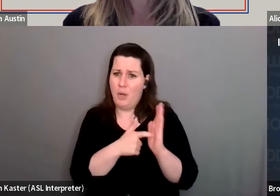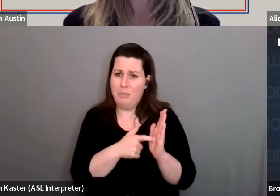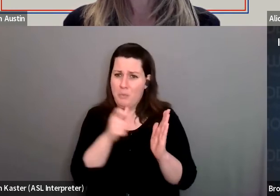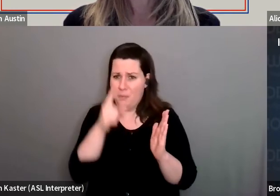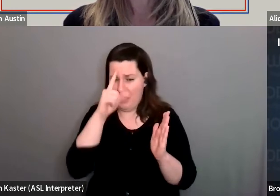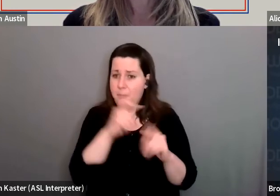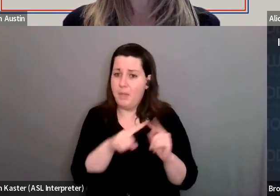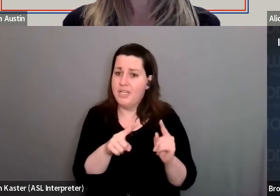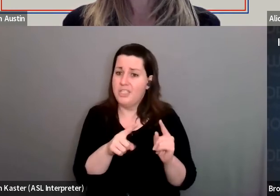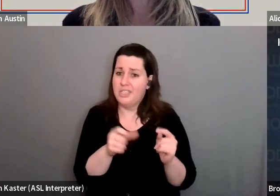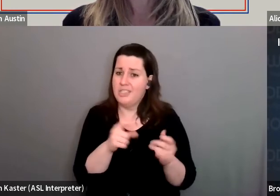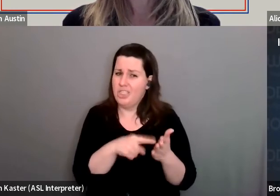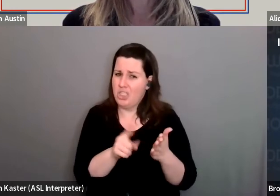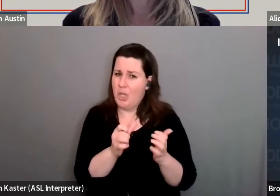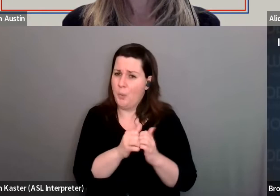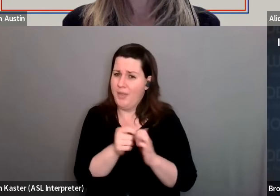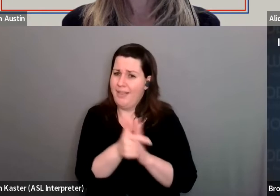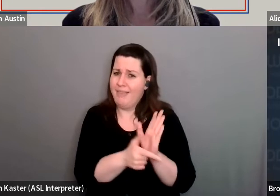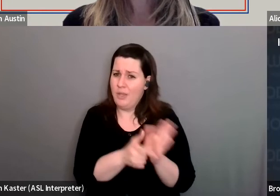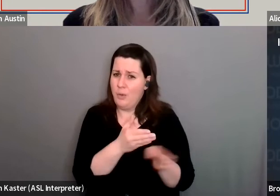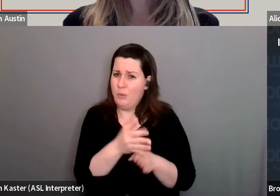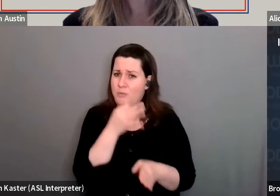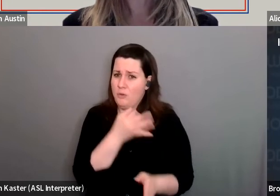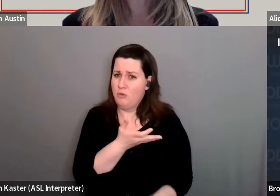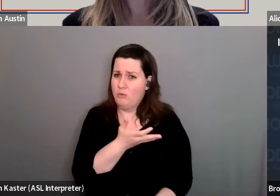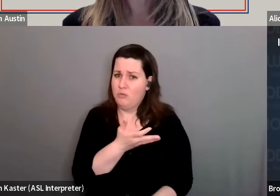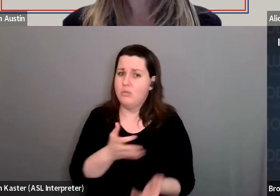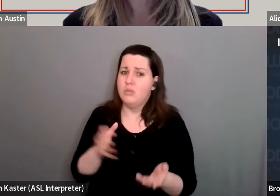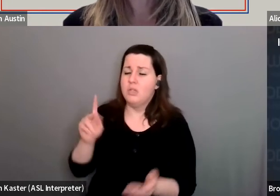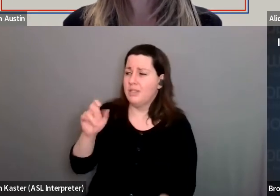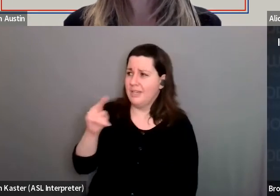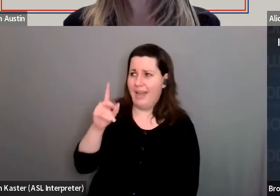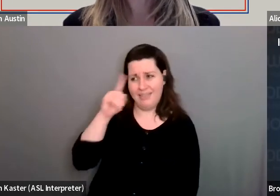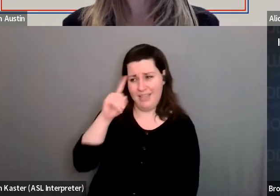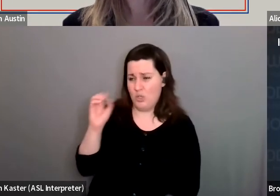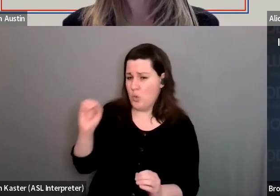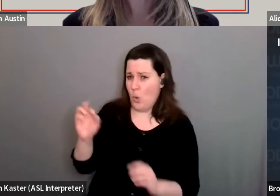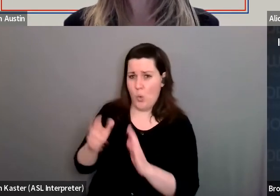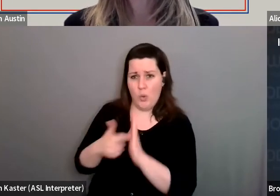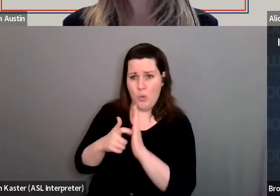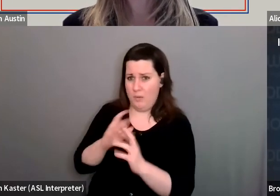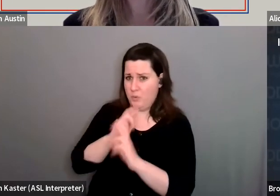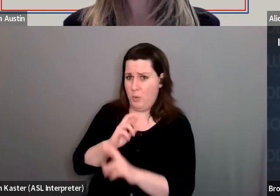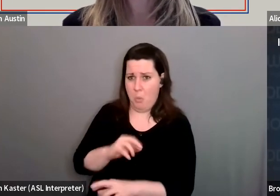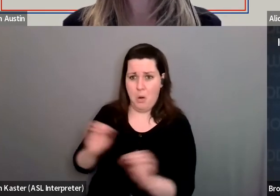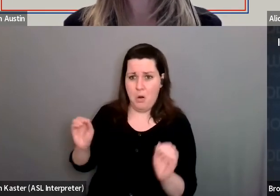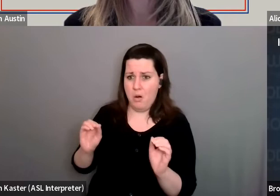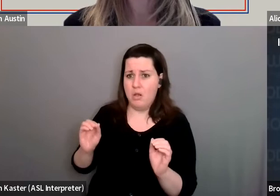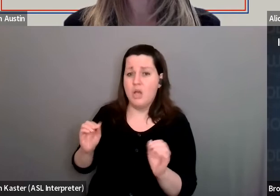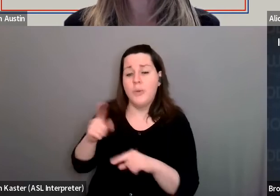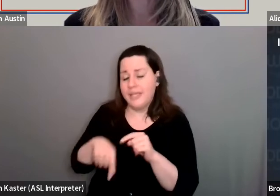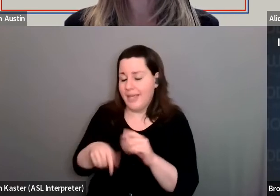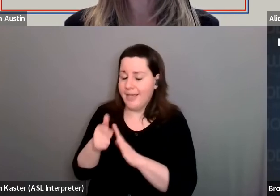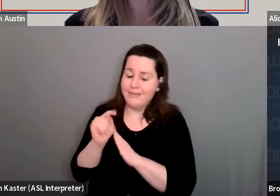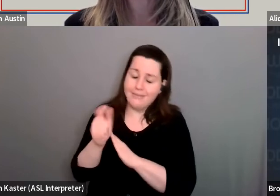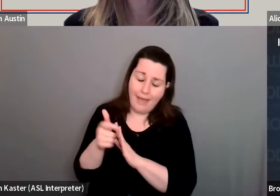recommend checking with a legal professional. I mean, I don't think that there's any requirement. Again, we can't give tax or legal